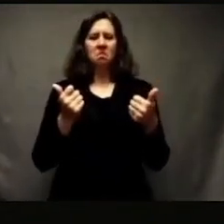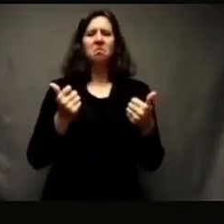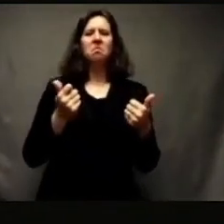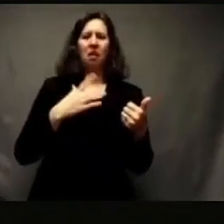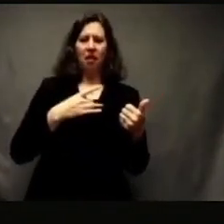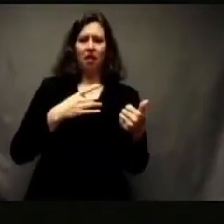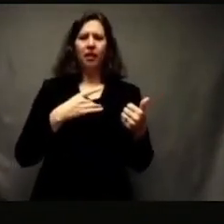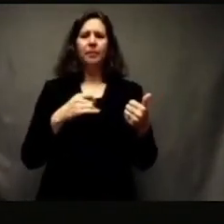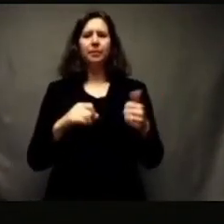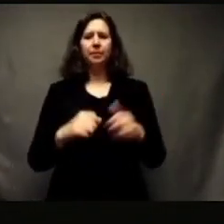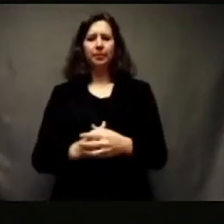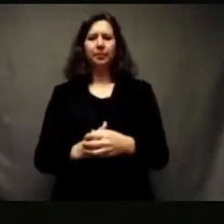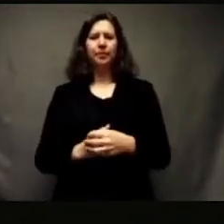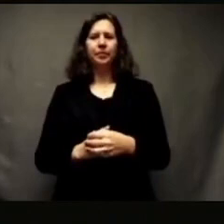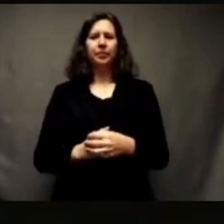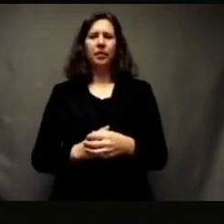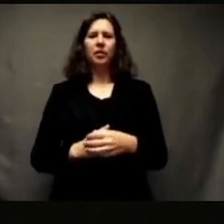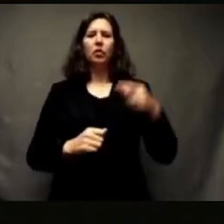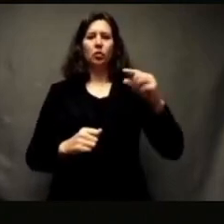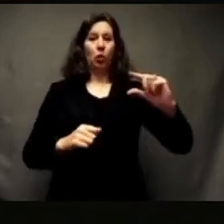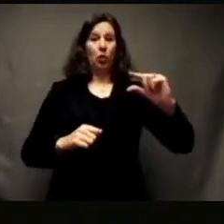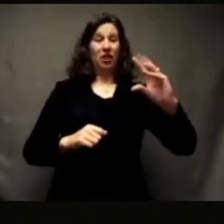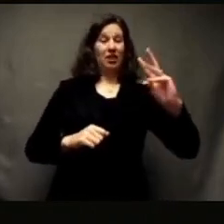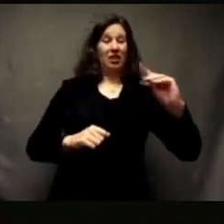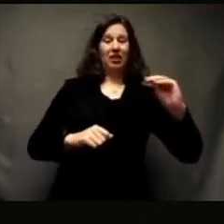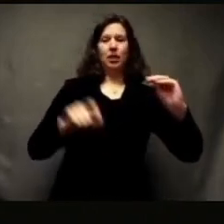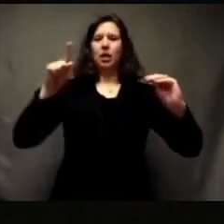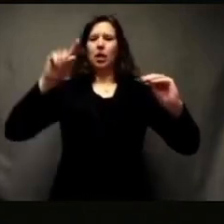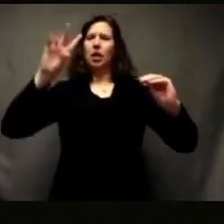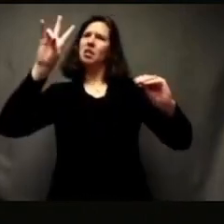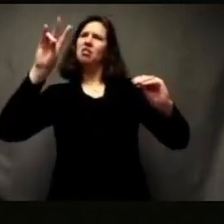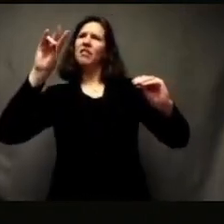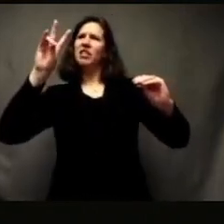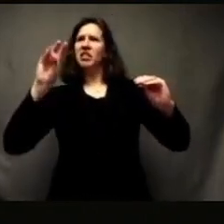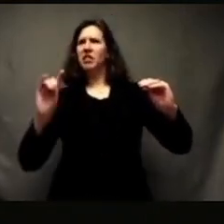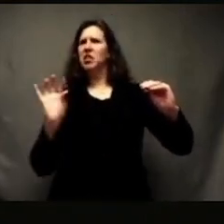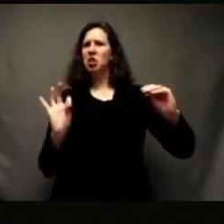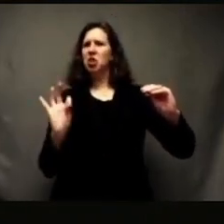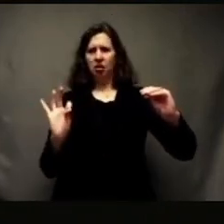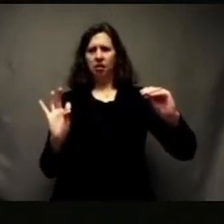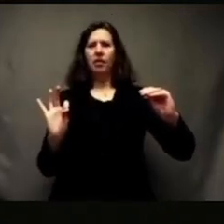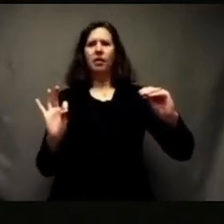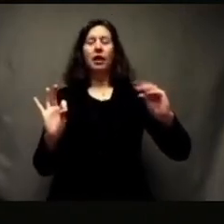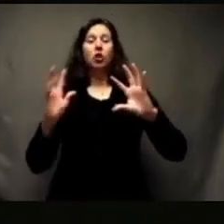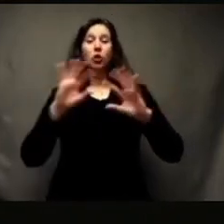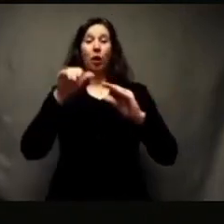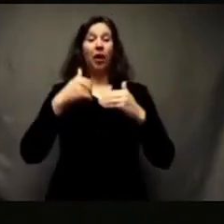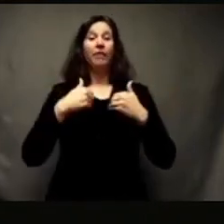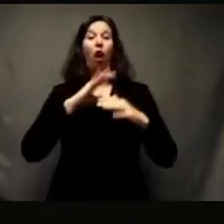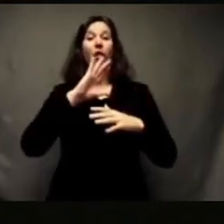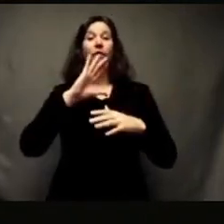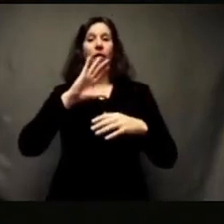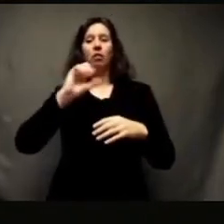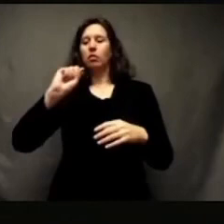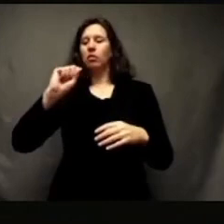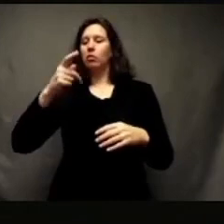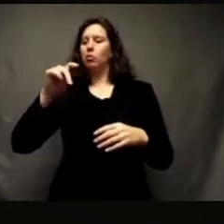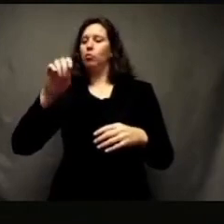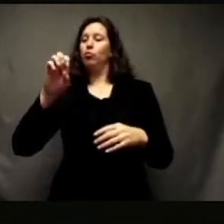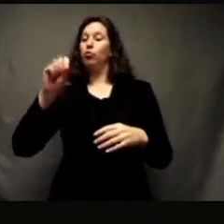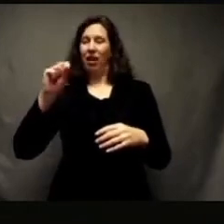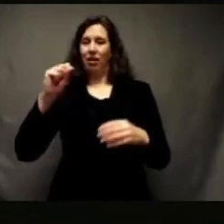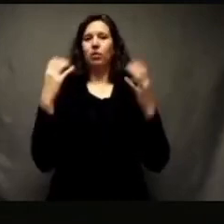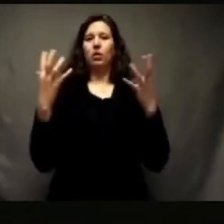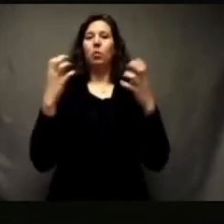changing them to size 70. Okay, great. So now we have all of our sprites that we want in our game. And so